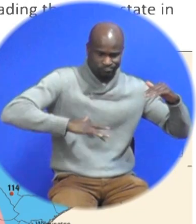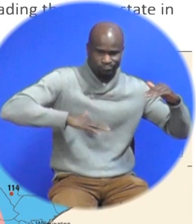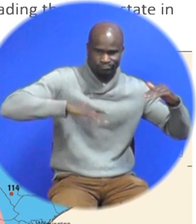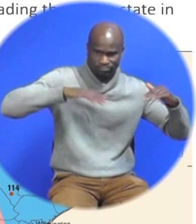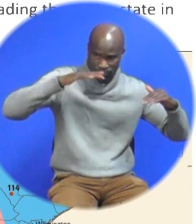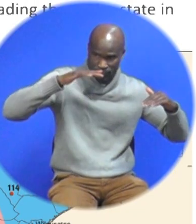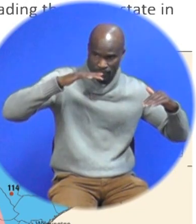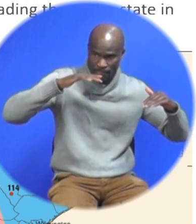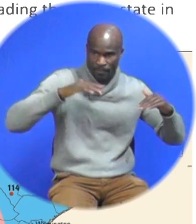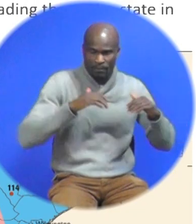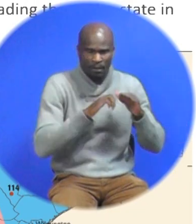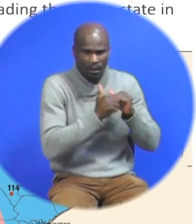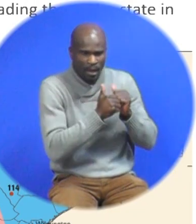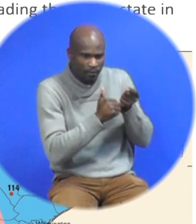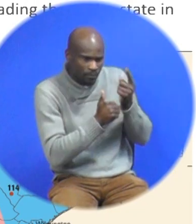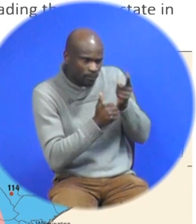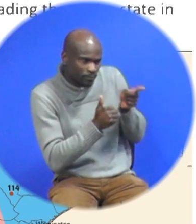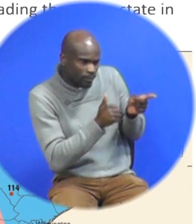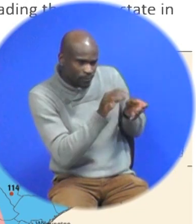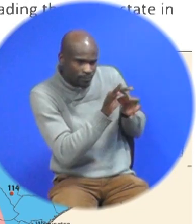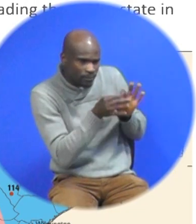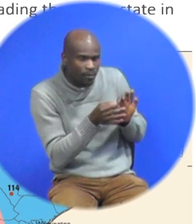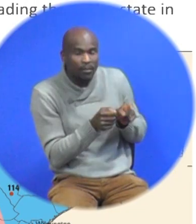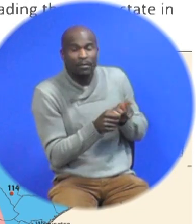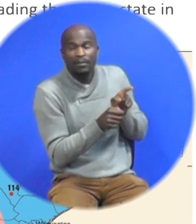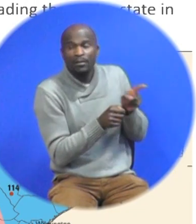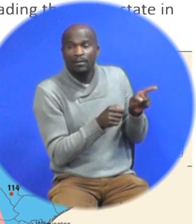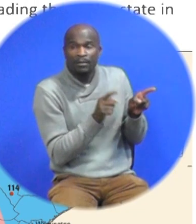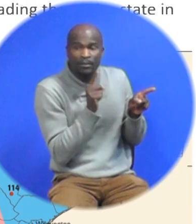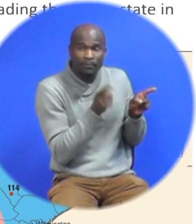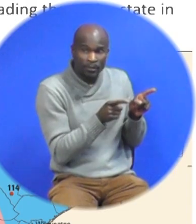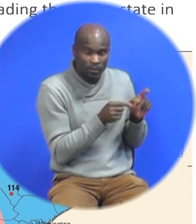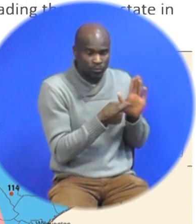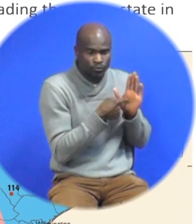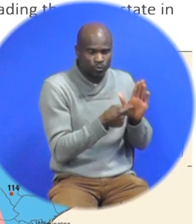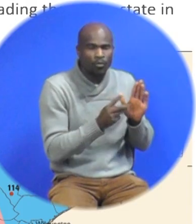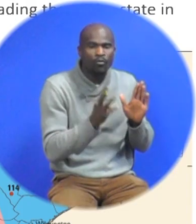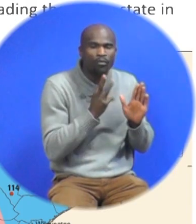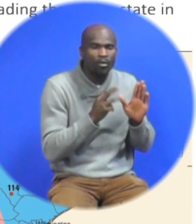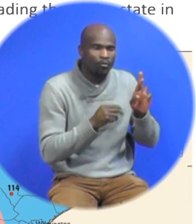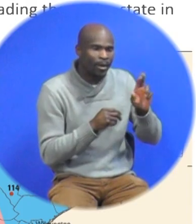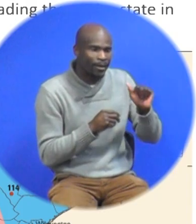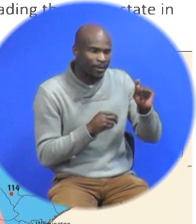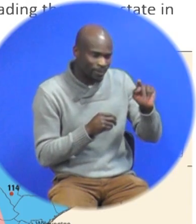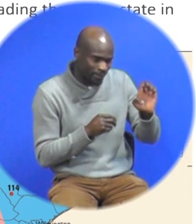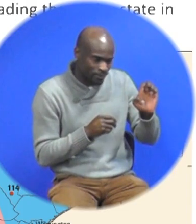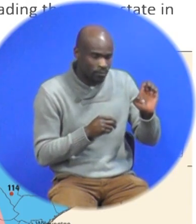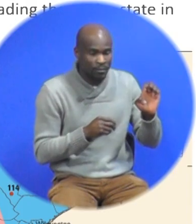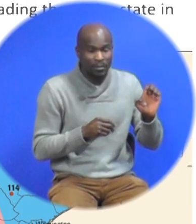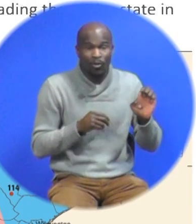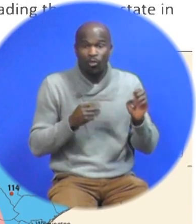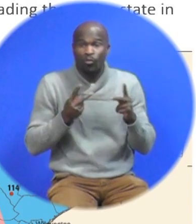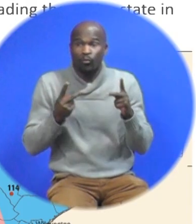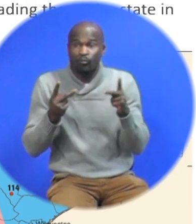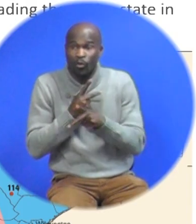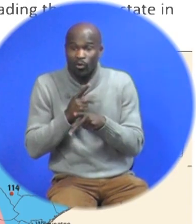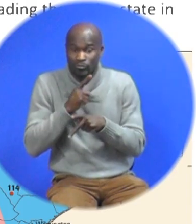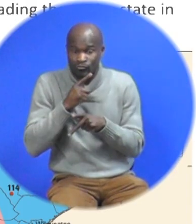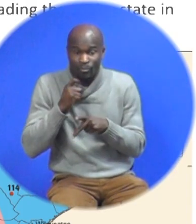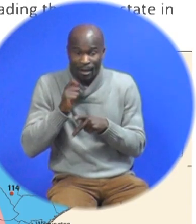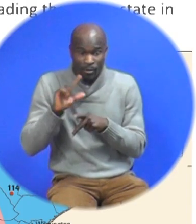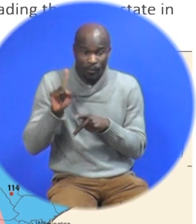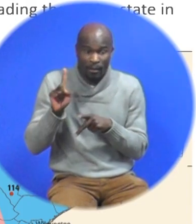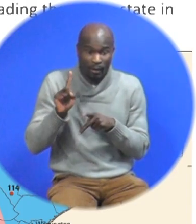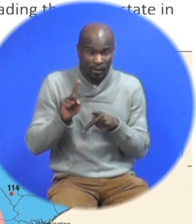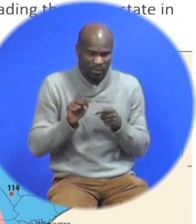it has to deal with water flows rates. The pink areas are where the most severe droughts occurred during that time frame.